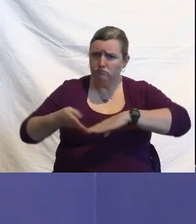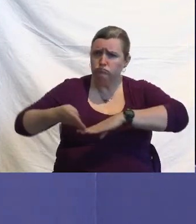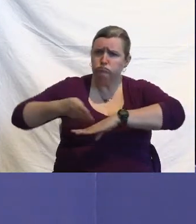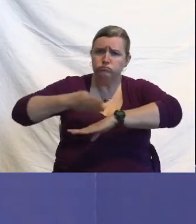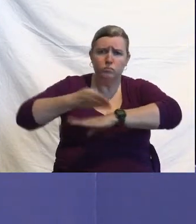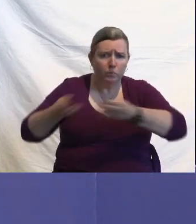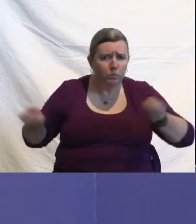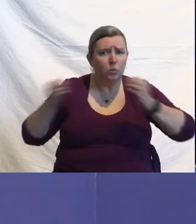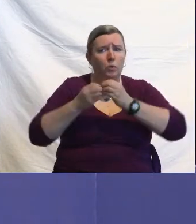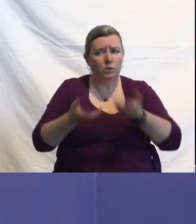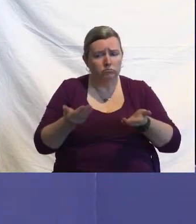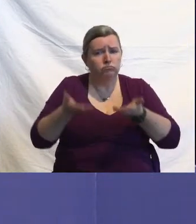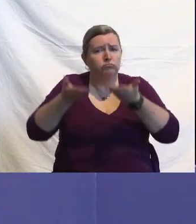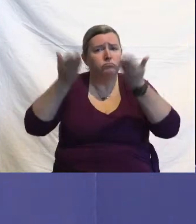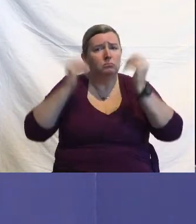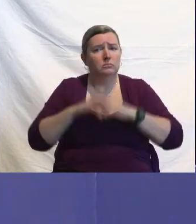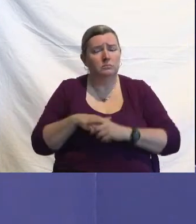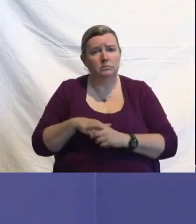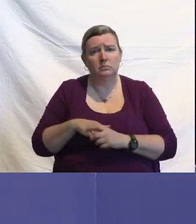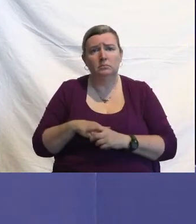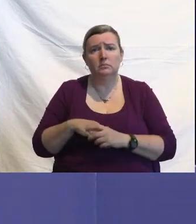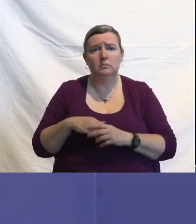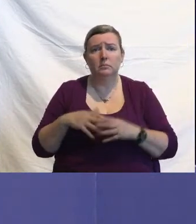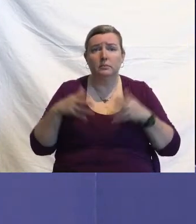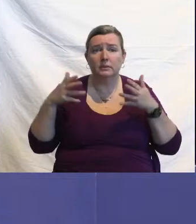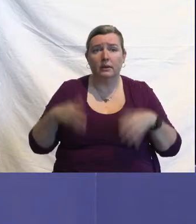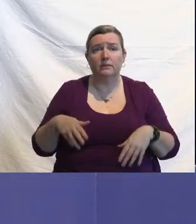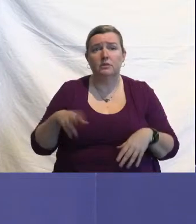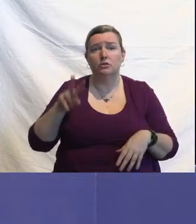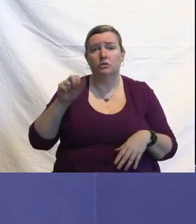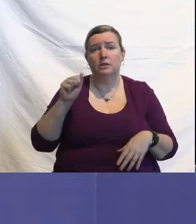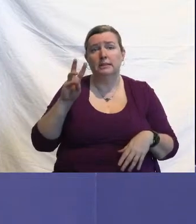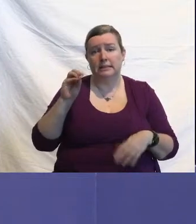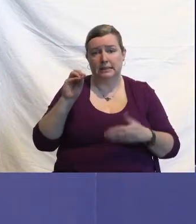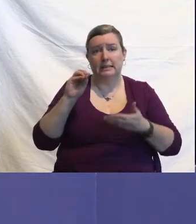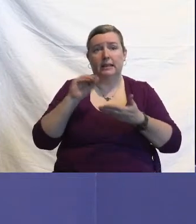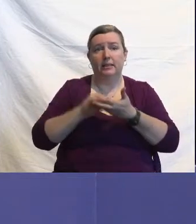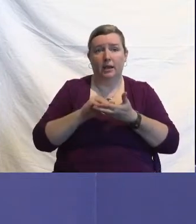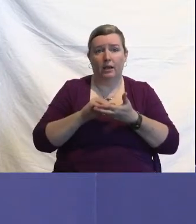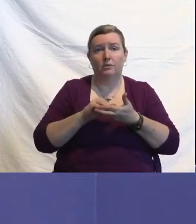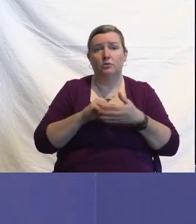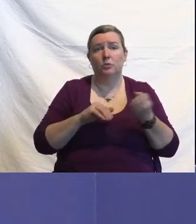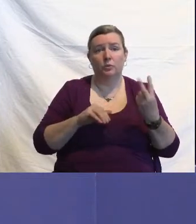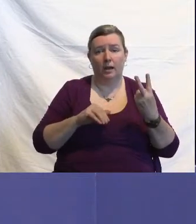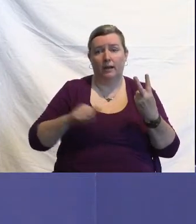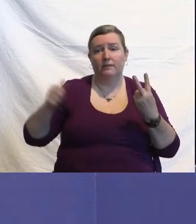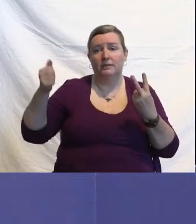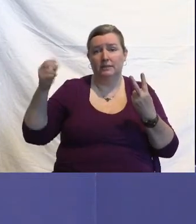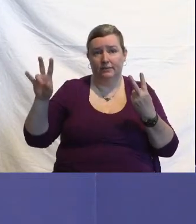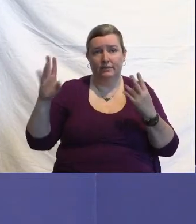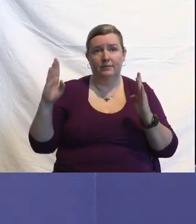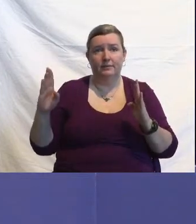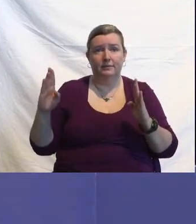we have 260,000 12 to 17-year-olds, 760,000 5 to 11-year-olds.